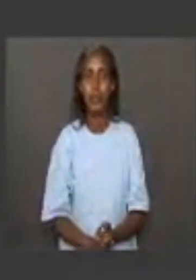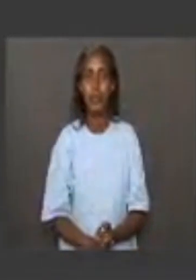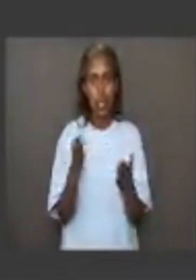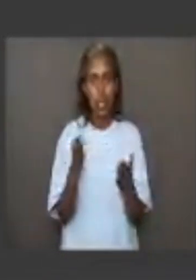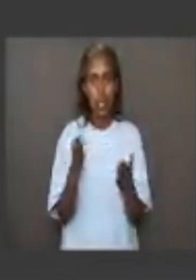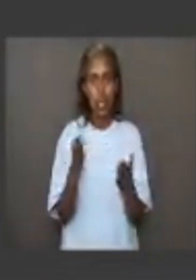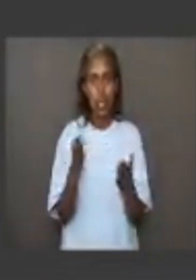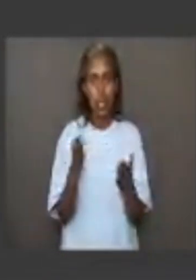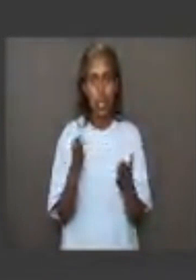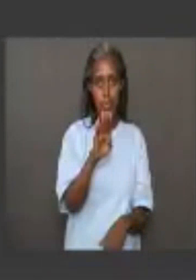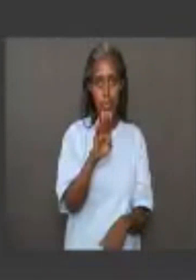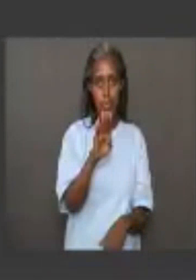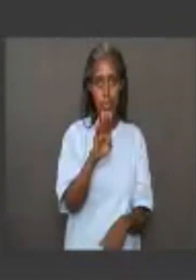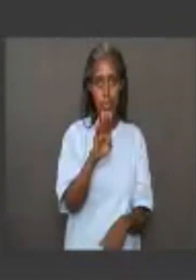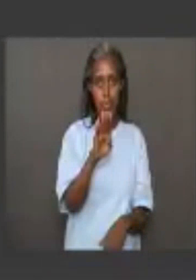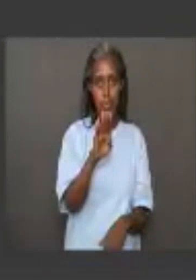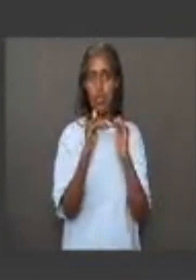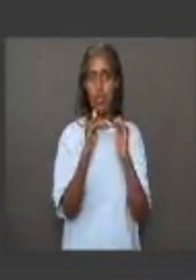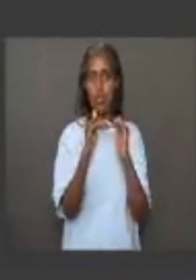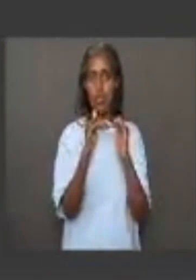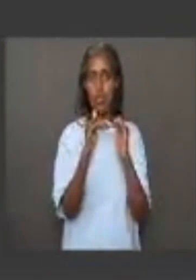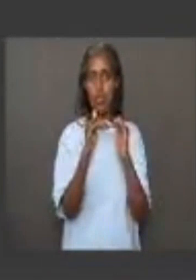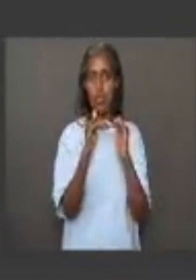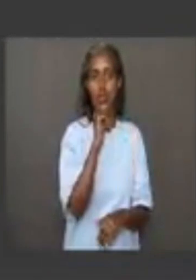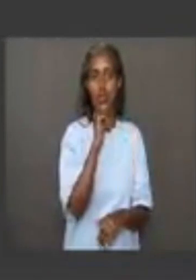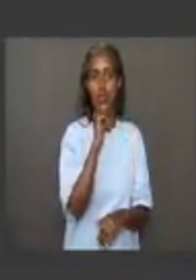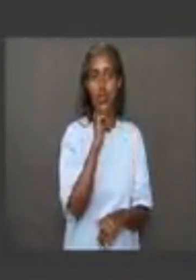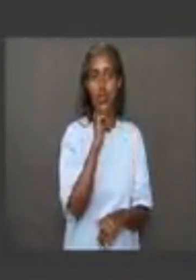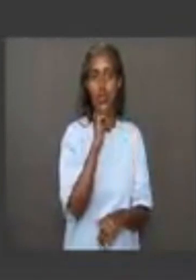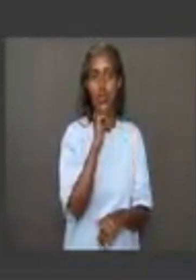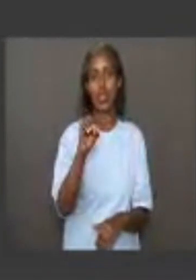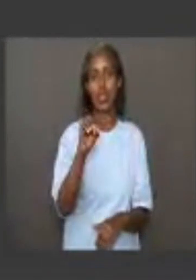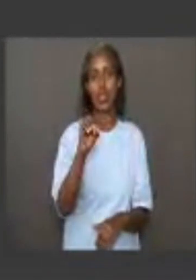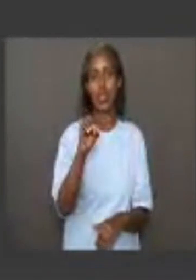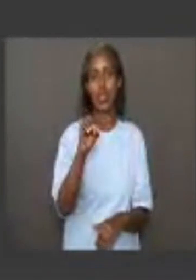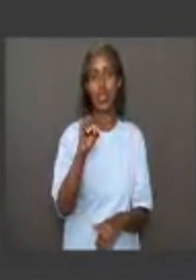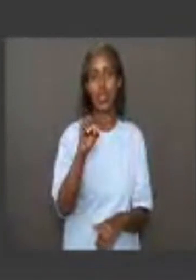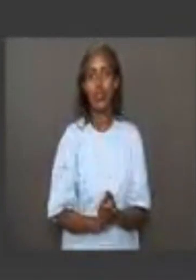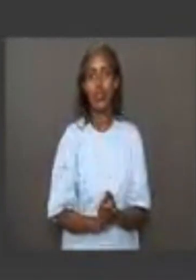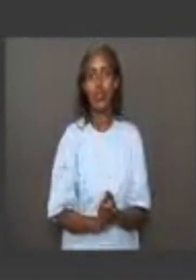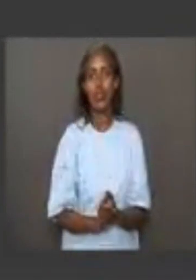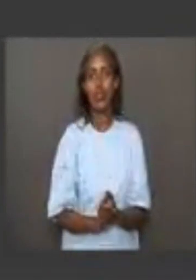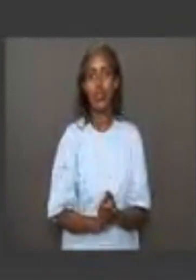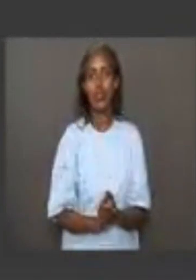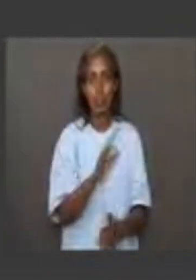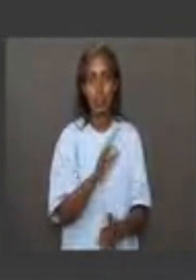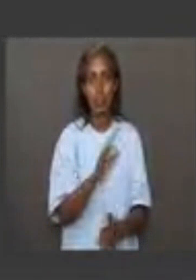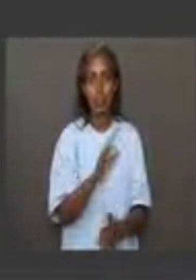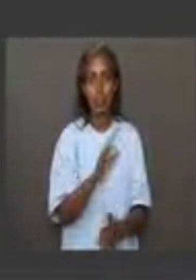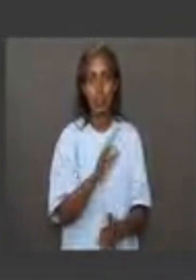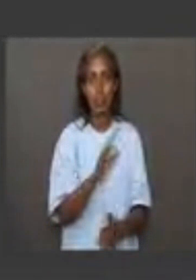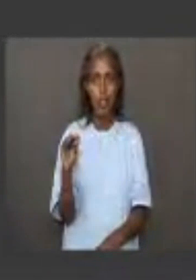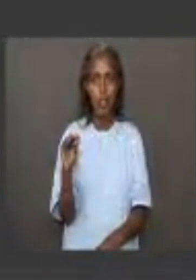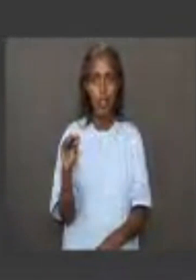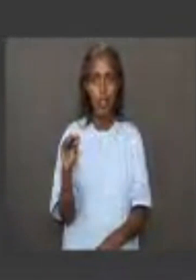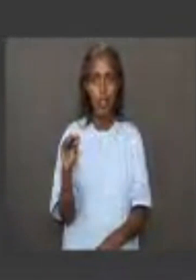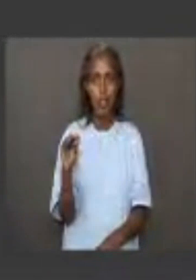is not equal to 0, and the